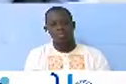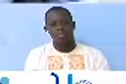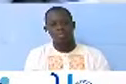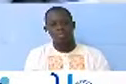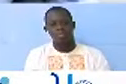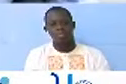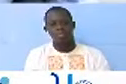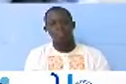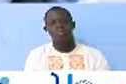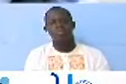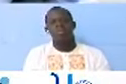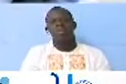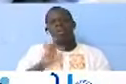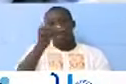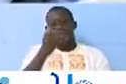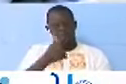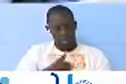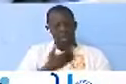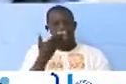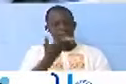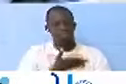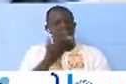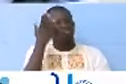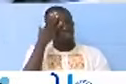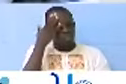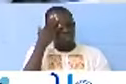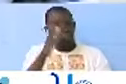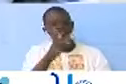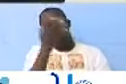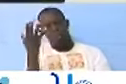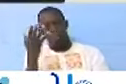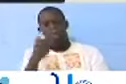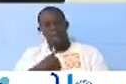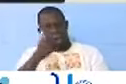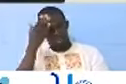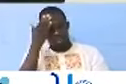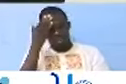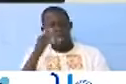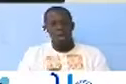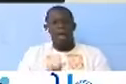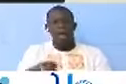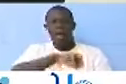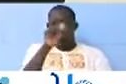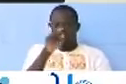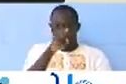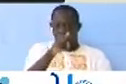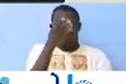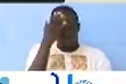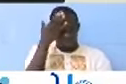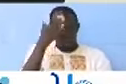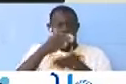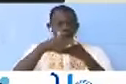Yes, I have knowledge of some. And you're familiar with its officers and workers.